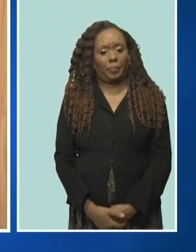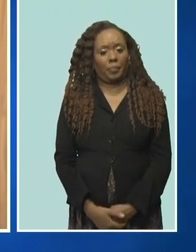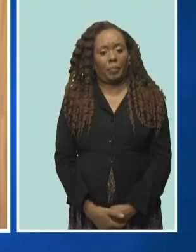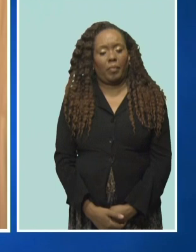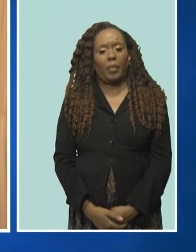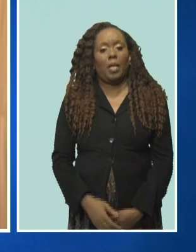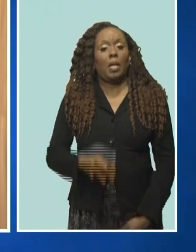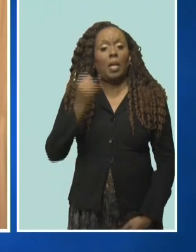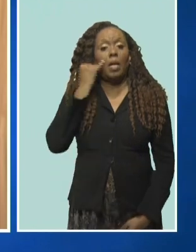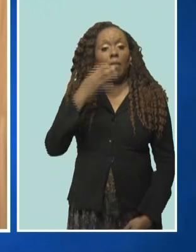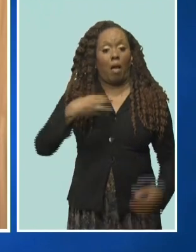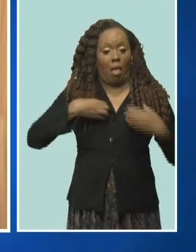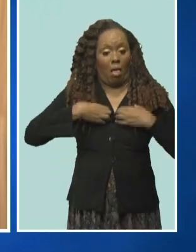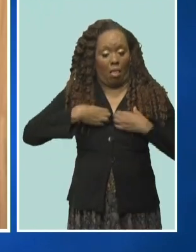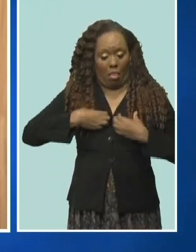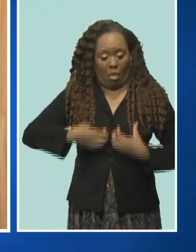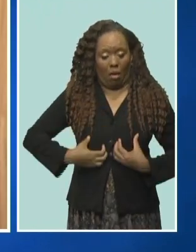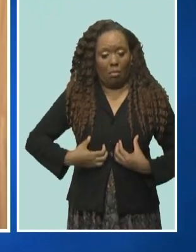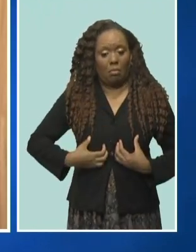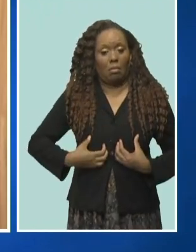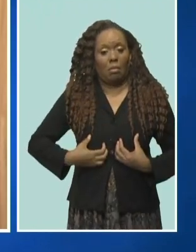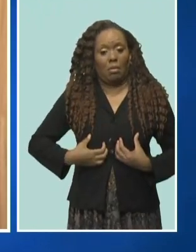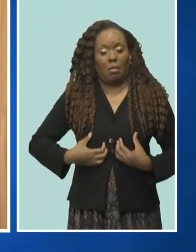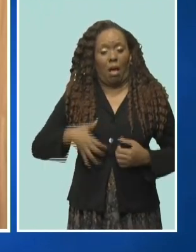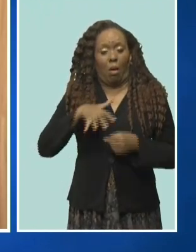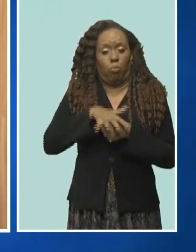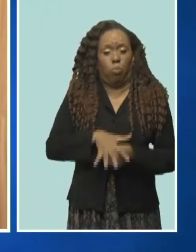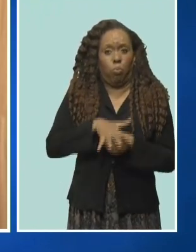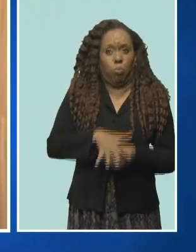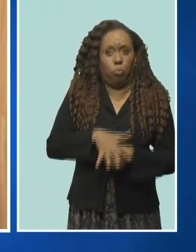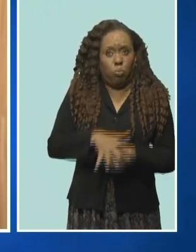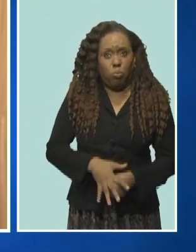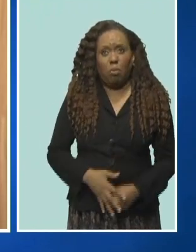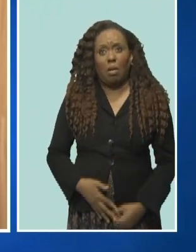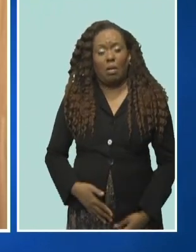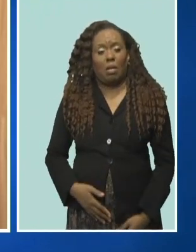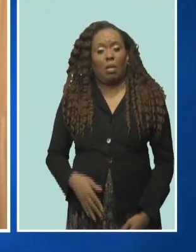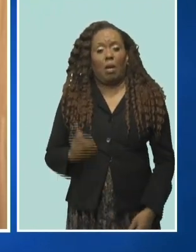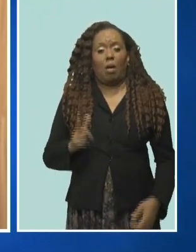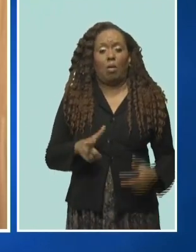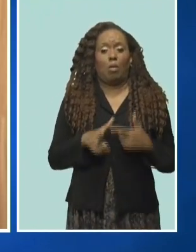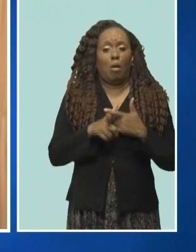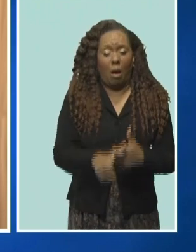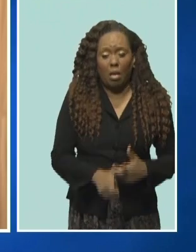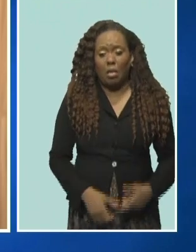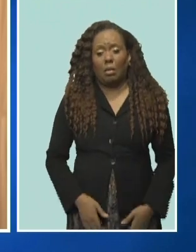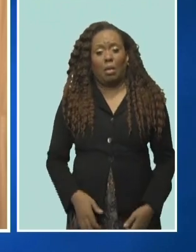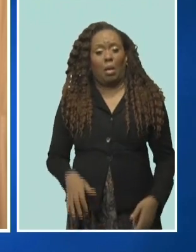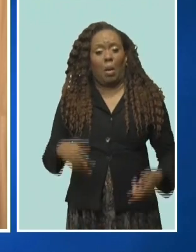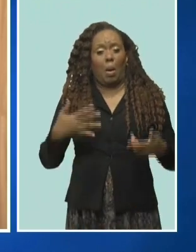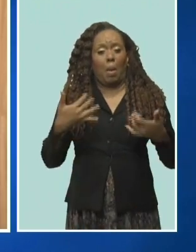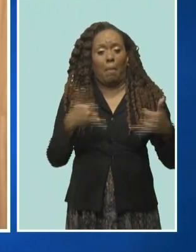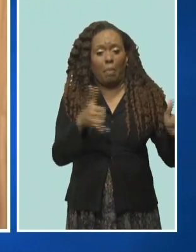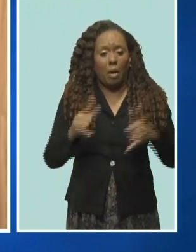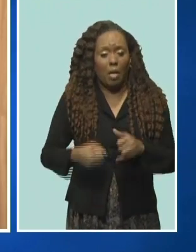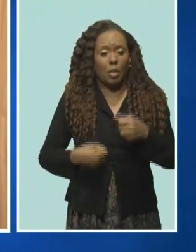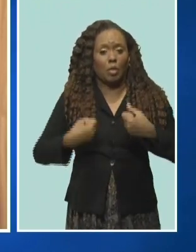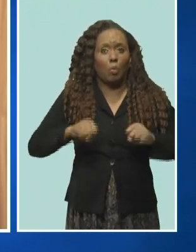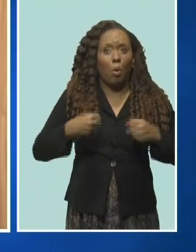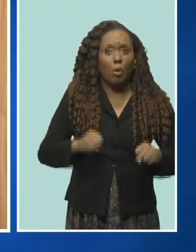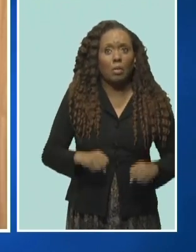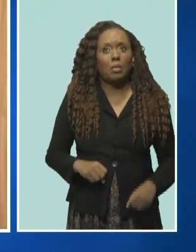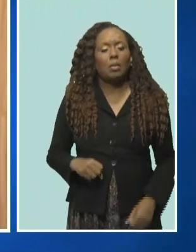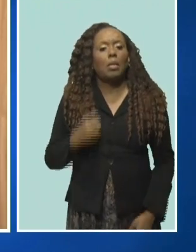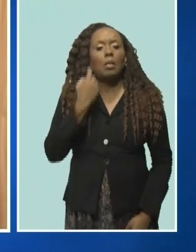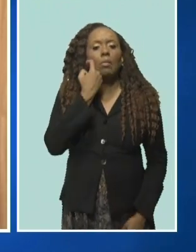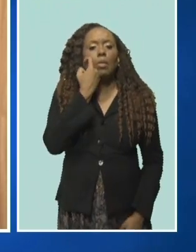your lungs can't carry it. Who are you fooling? 30 on top of 90 minutes and your lungs can't hold it? Who are you fooling? Let us look at the athletes